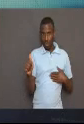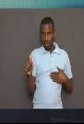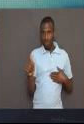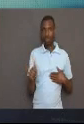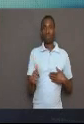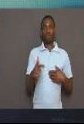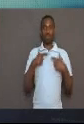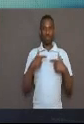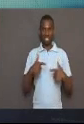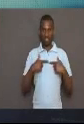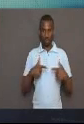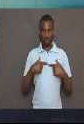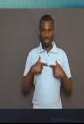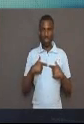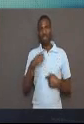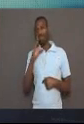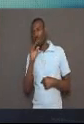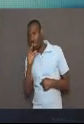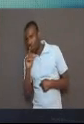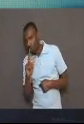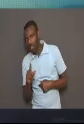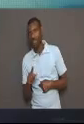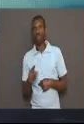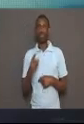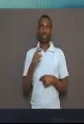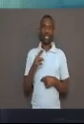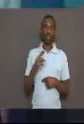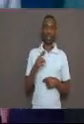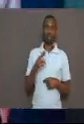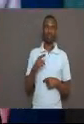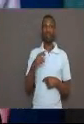breathing example of air pressure at work?